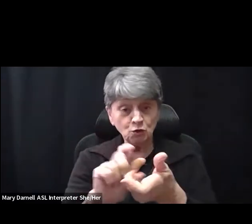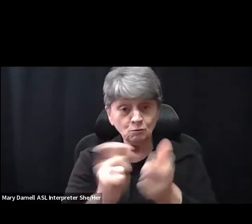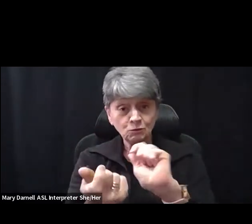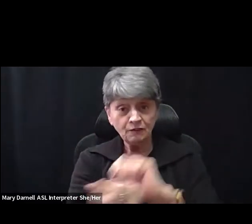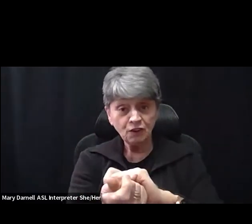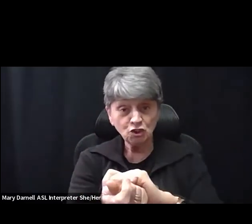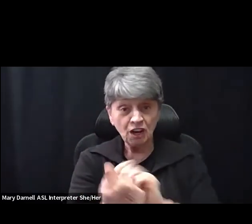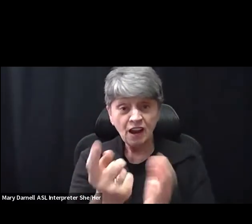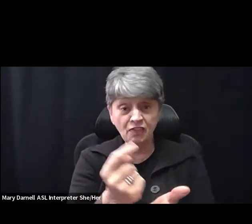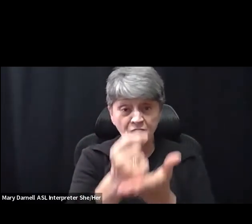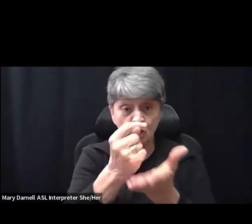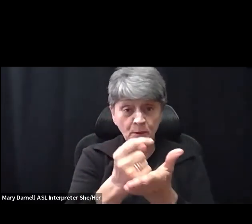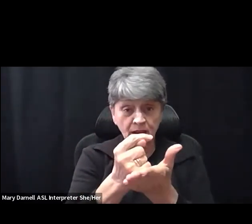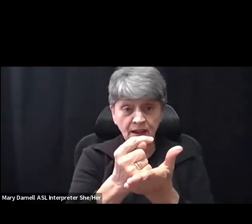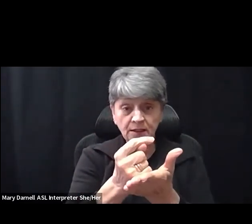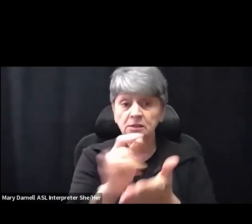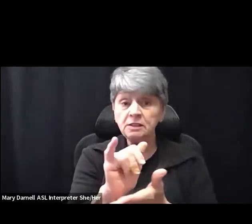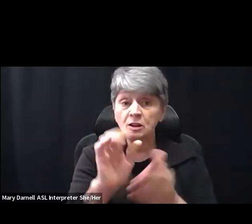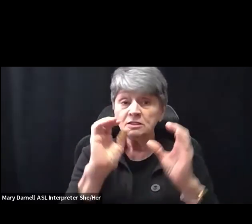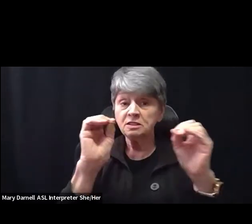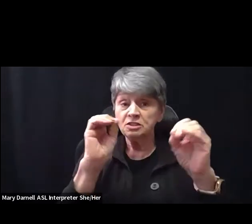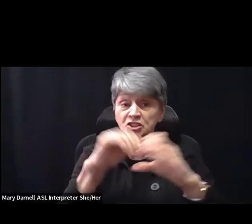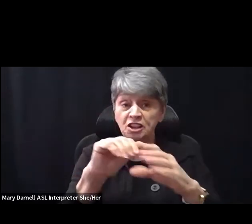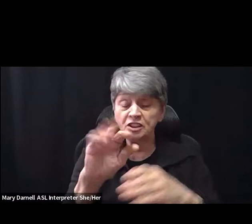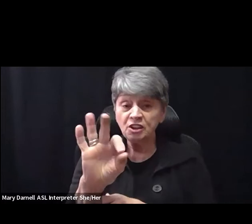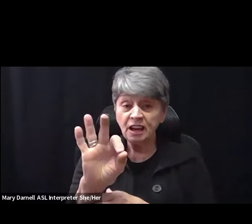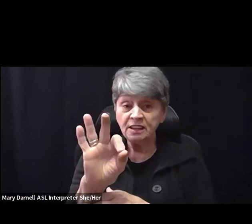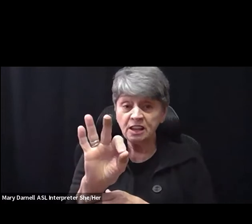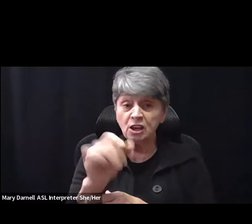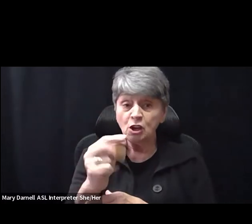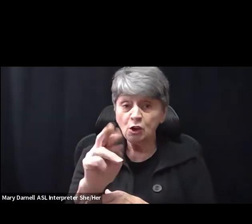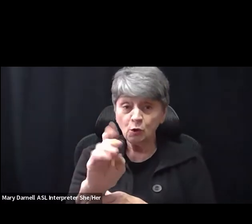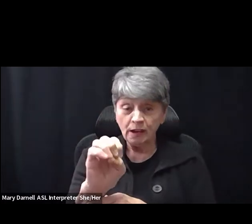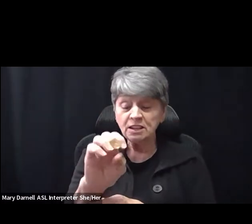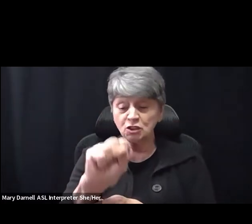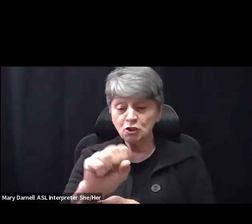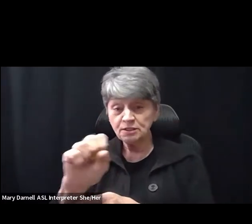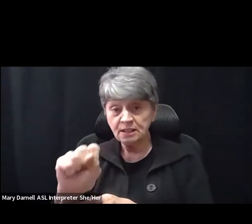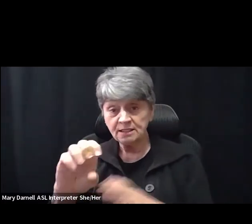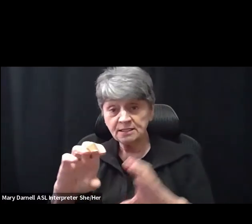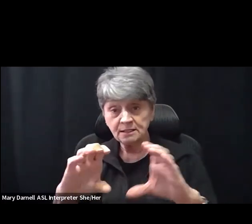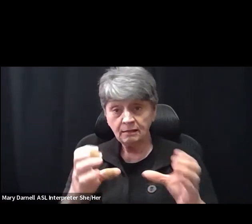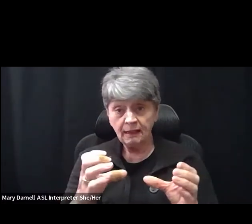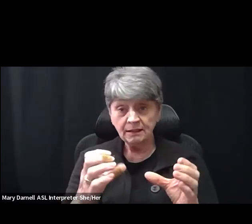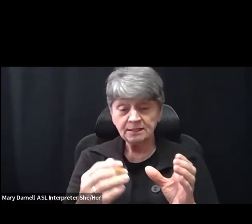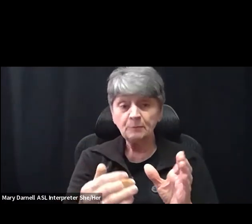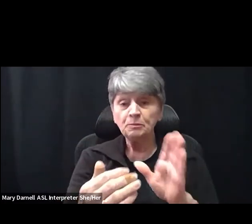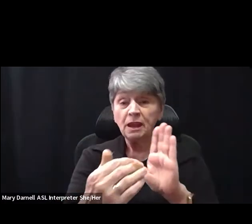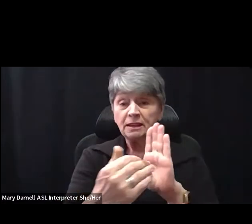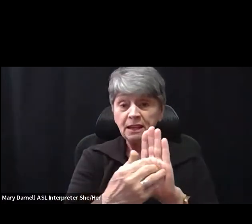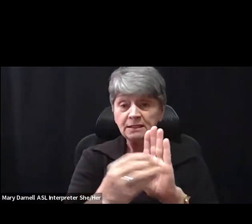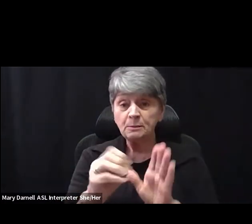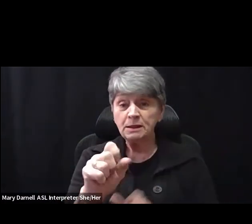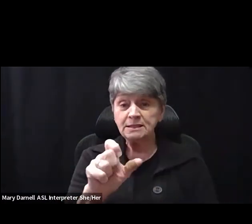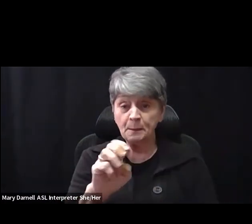also teaches in their 9th grade social study class against the Muslim religion,